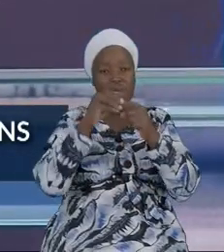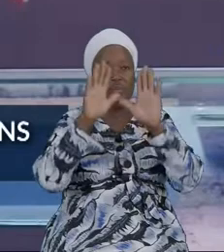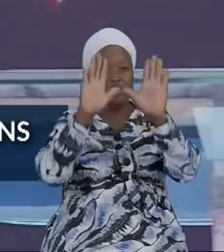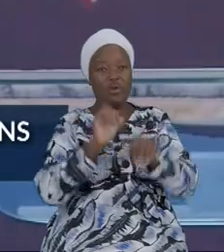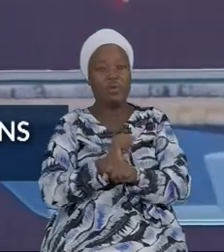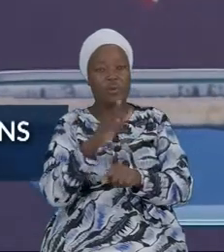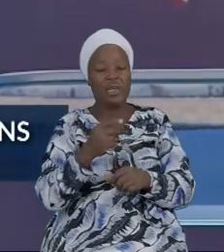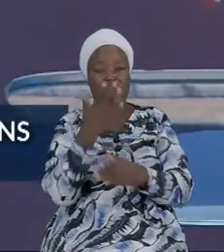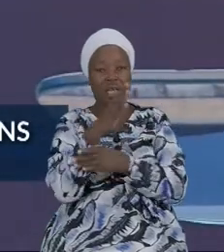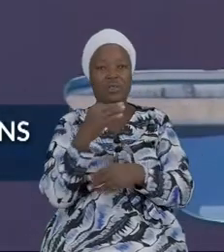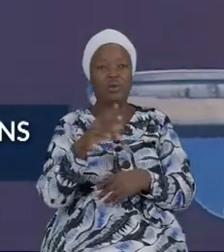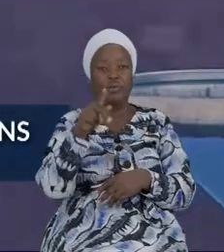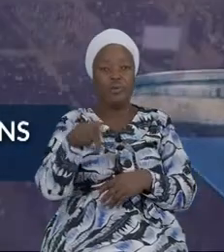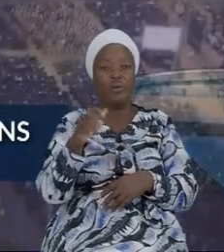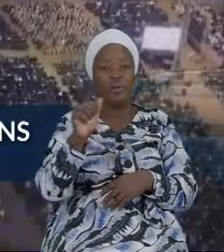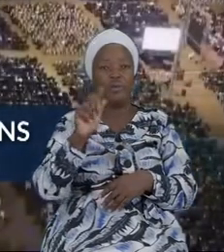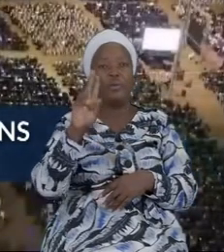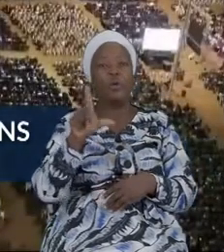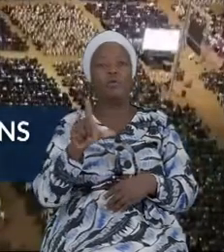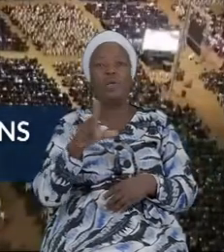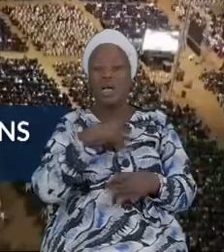tonight, special miracle.